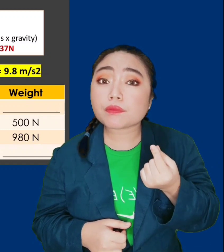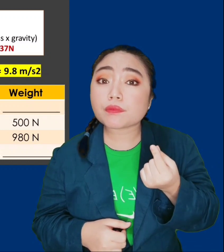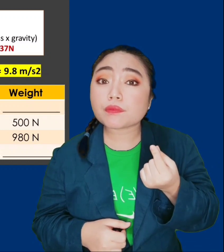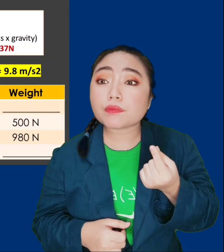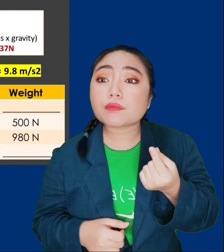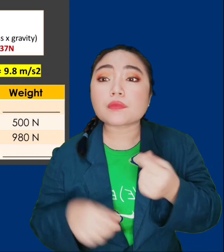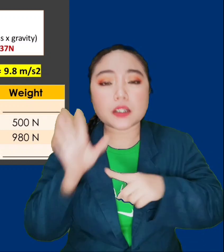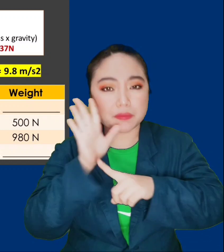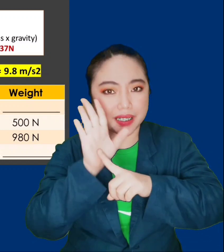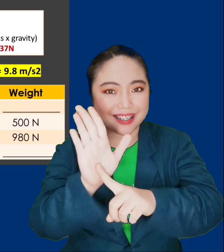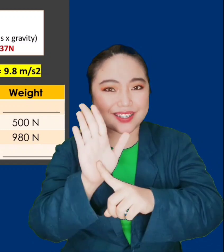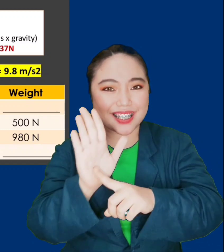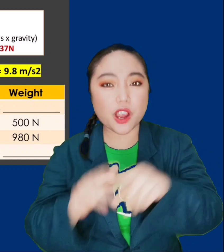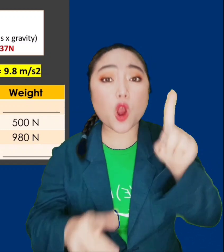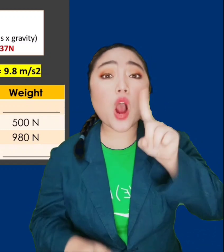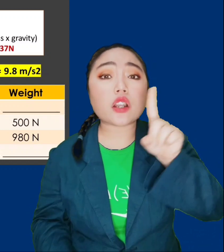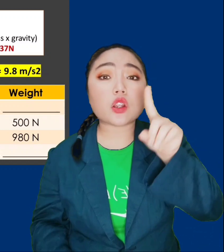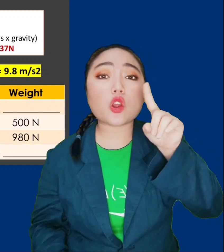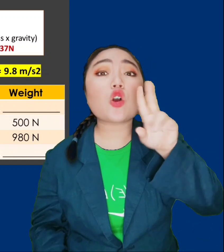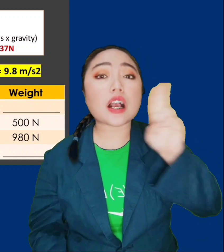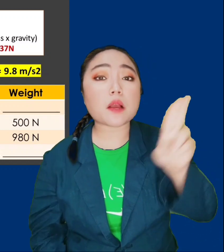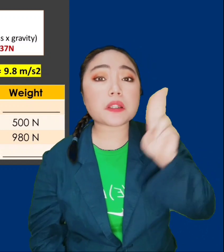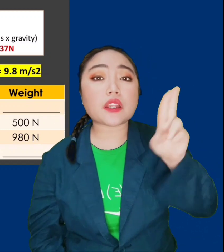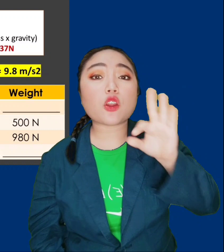you have to get mass,